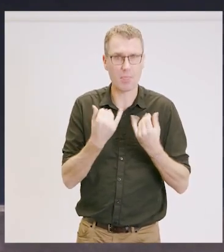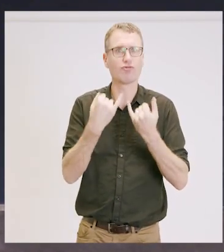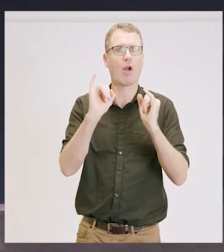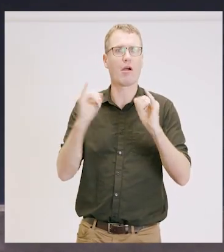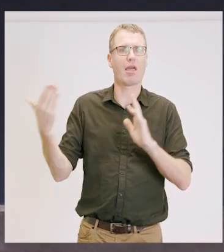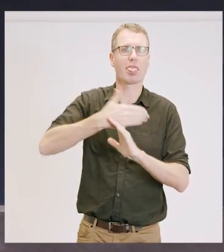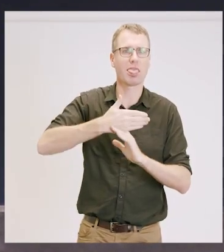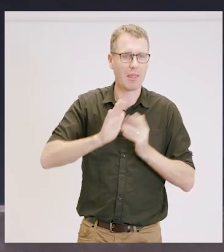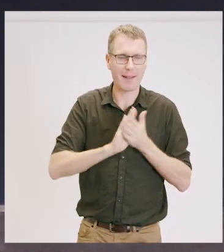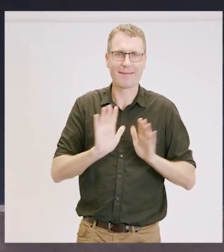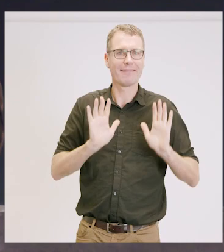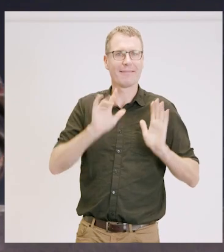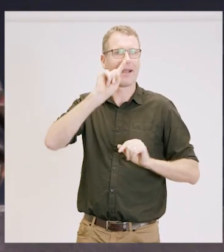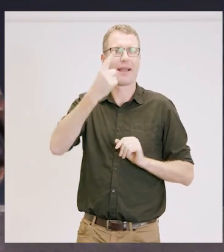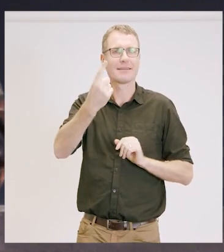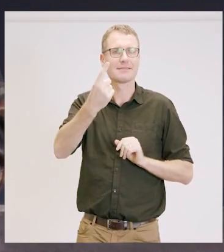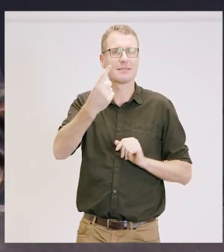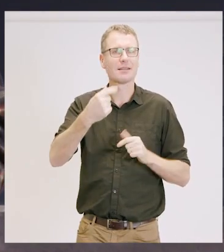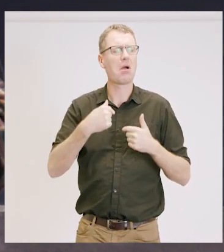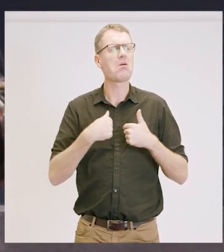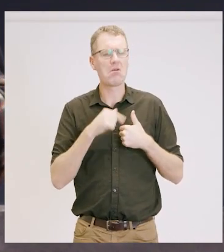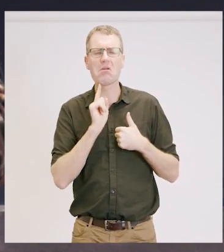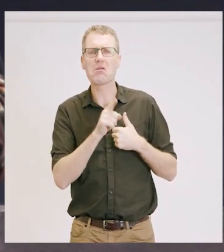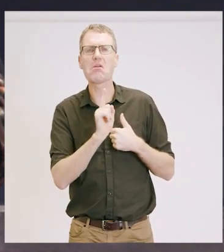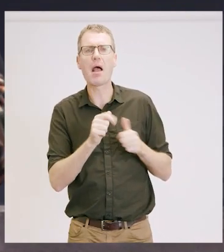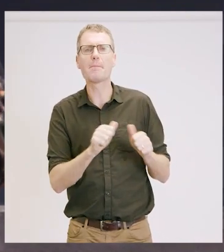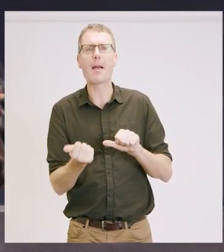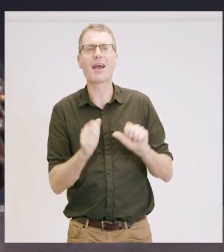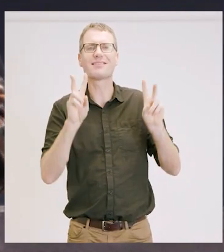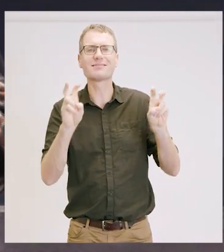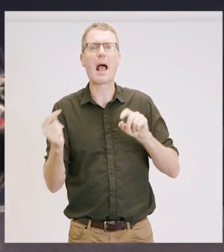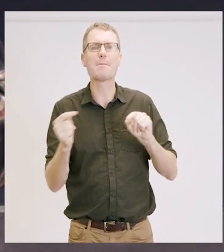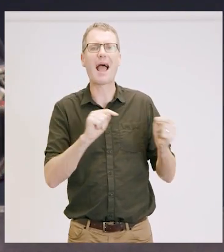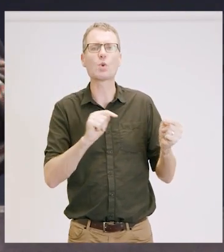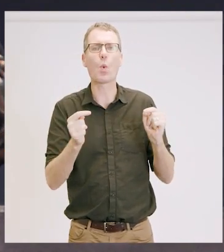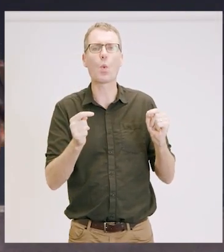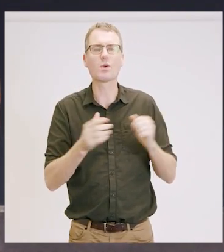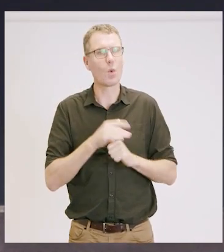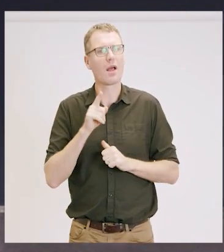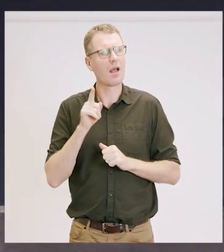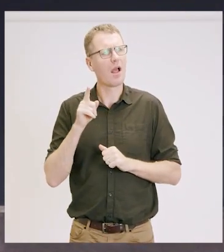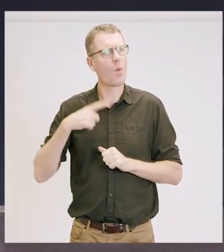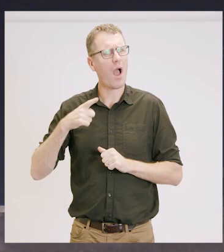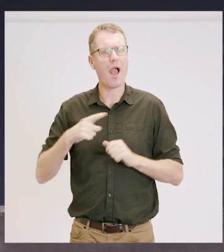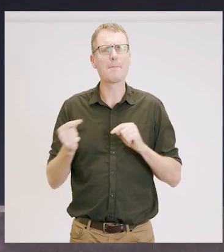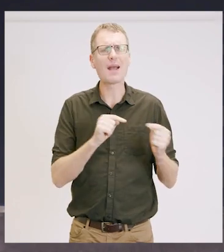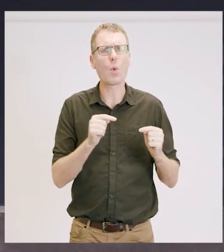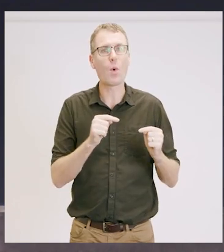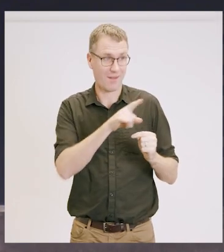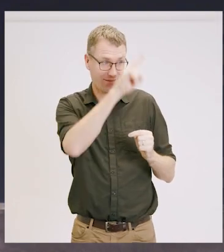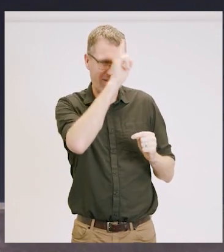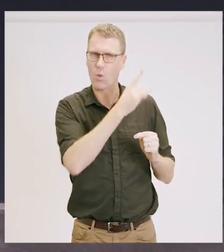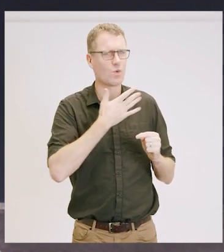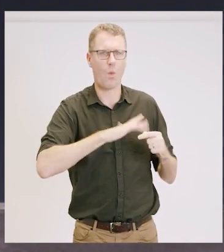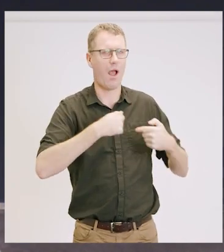something goes wrong. There seems to be this battle and that leads me more and more to realize why would there be